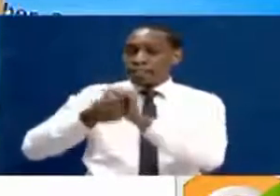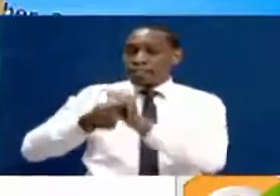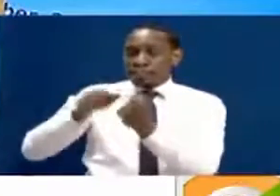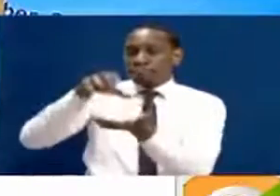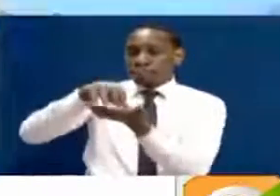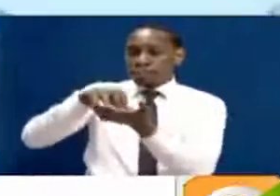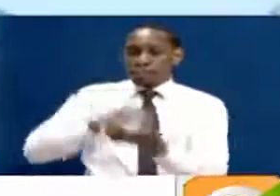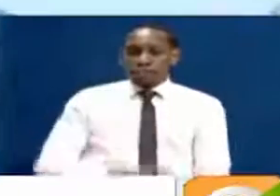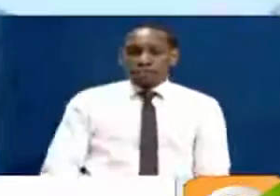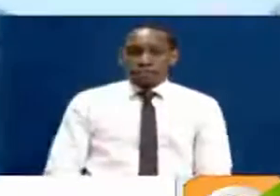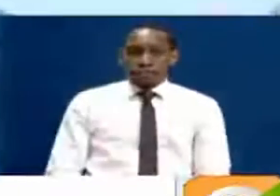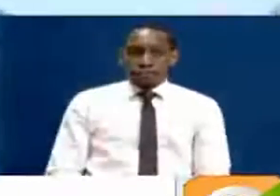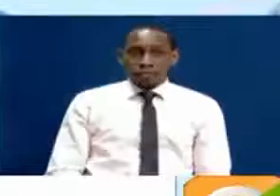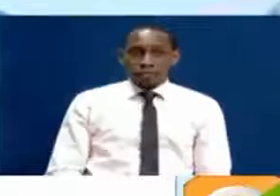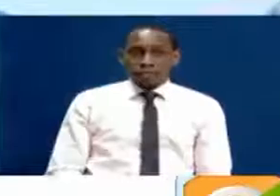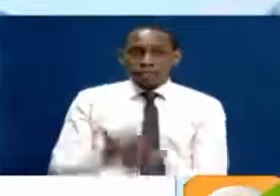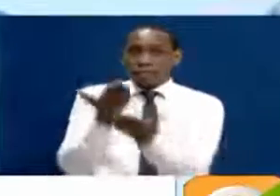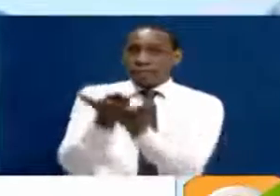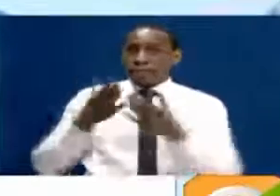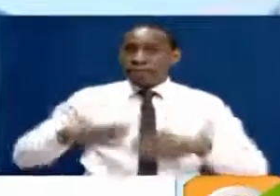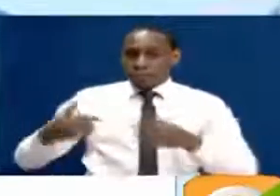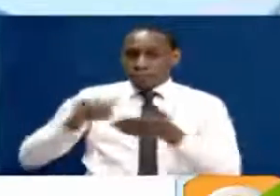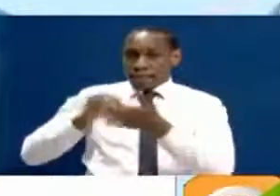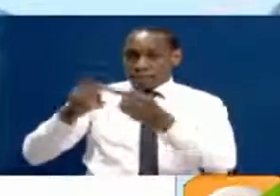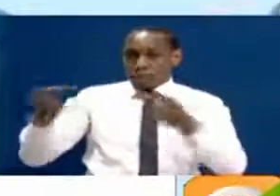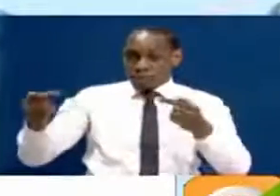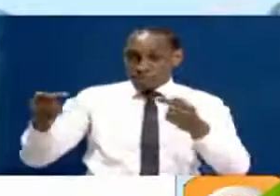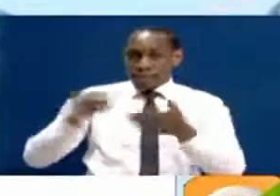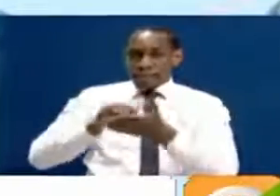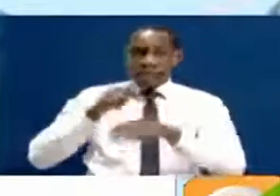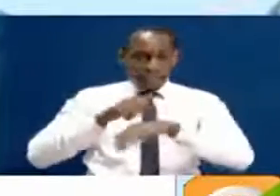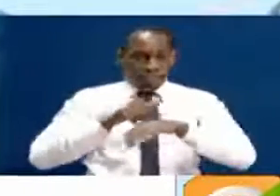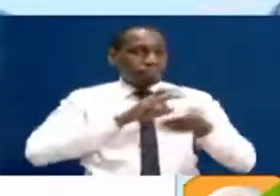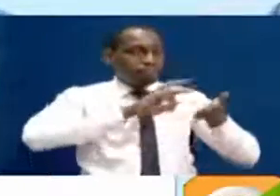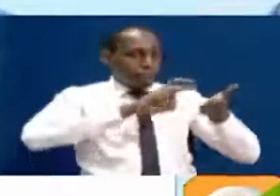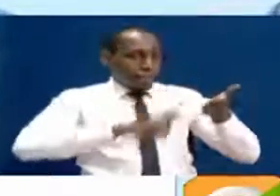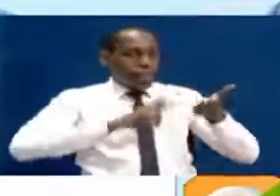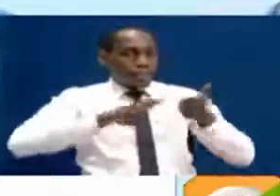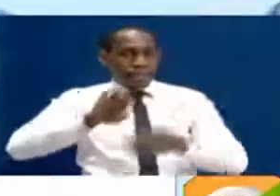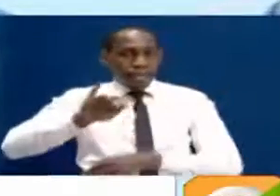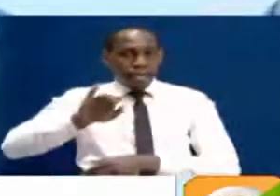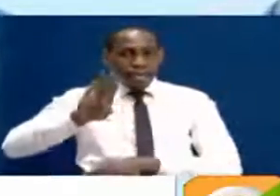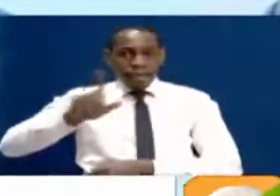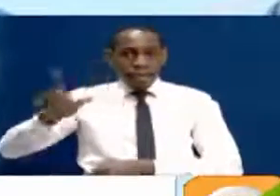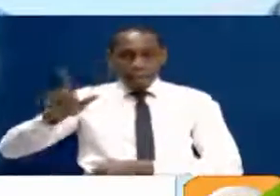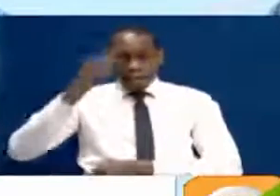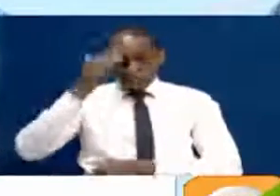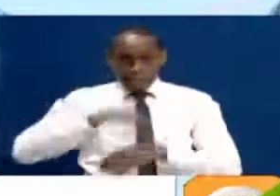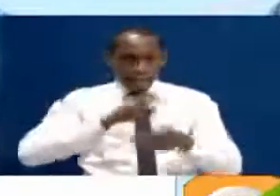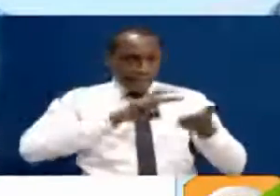minds. We appeal to the hardliners to take time and read the bill, because when they